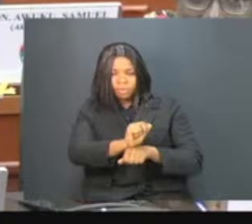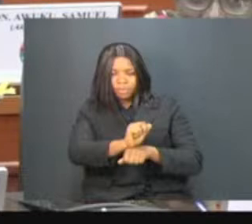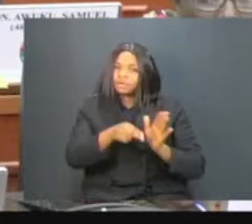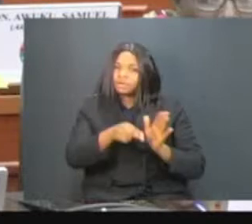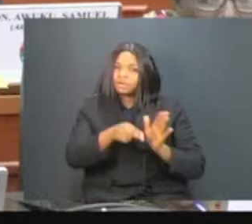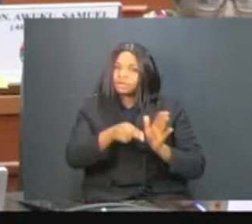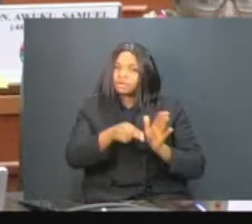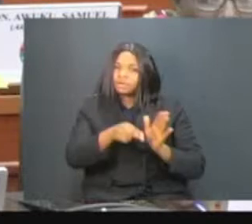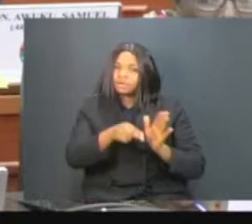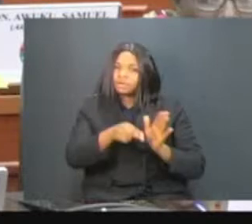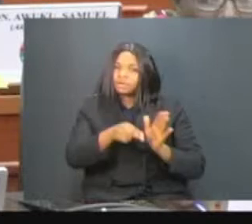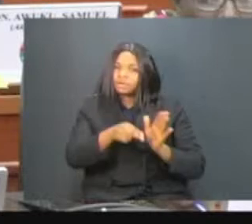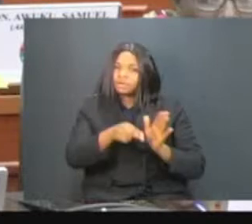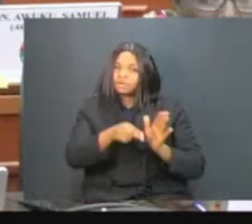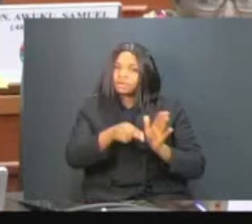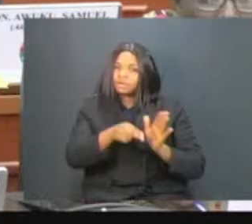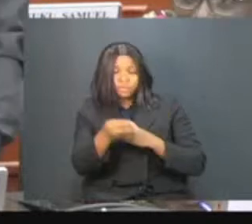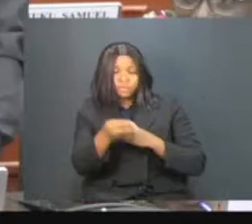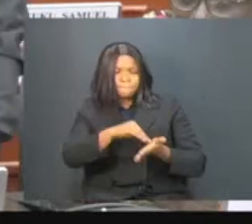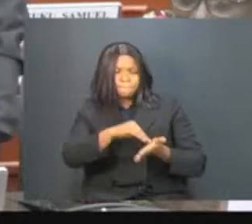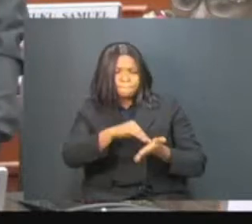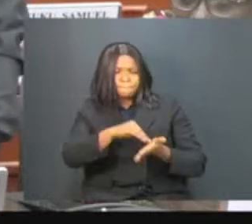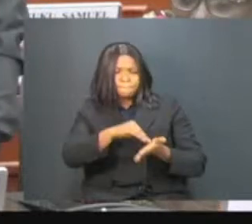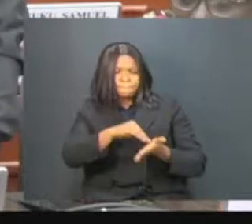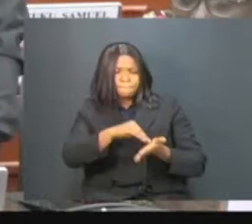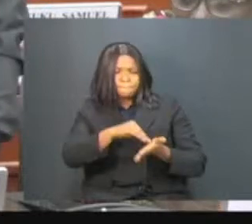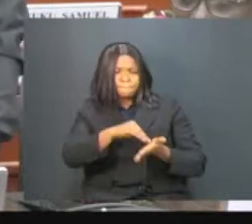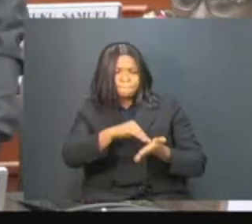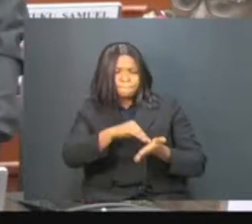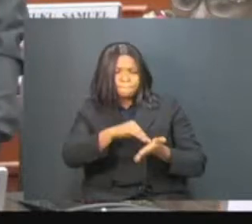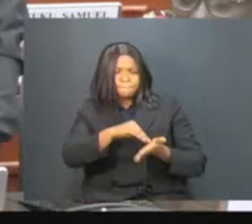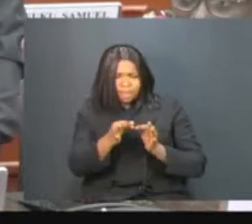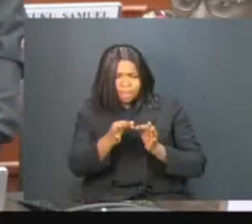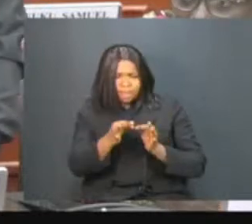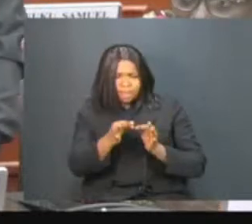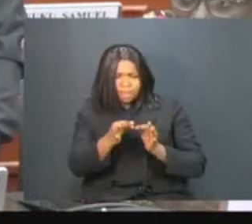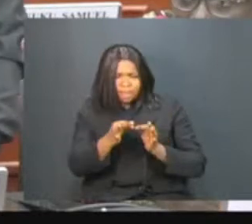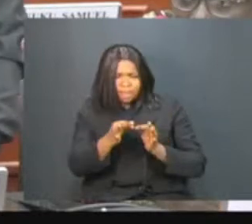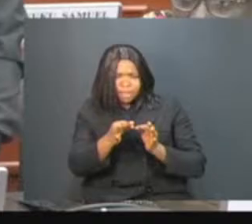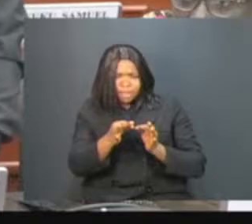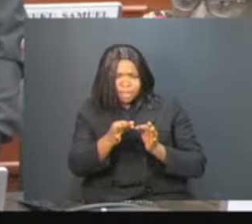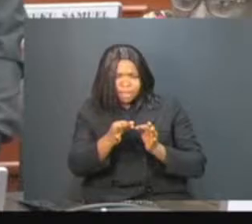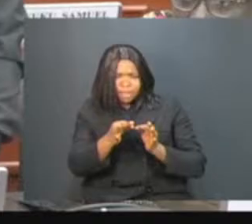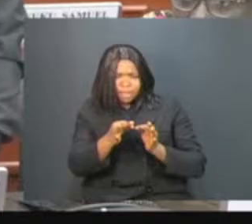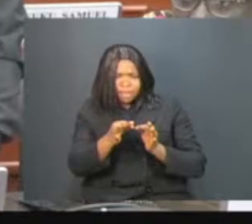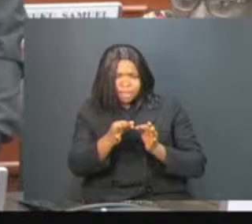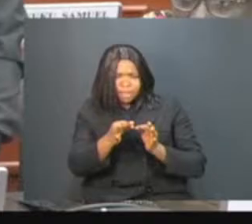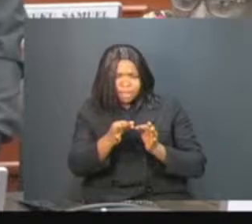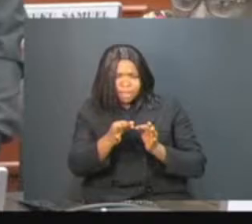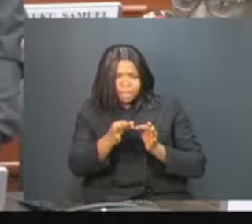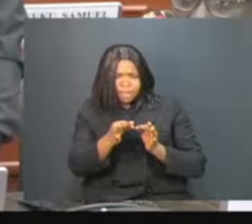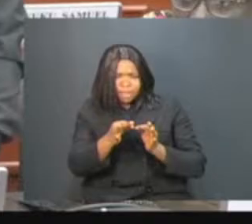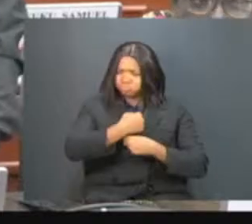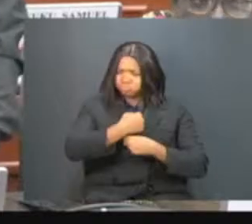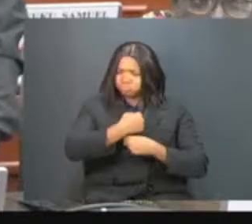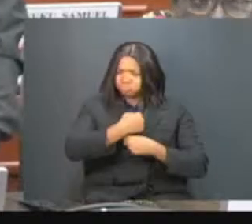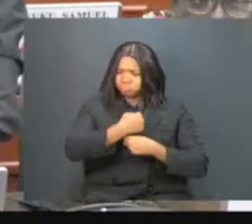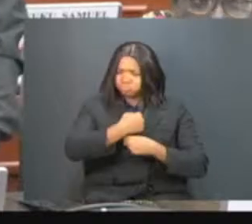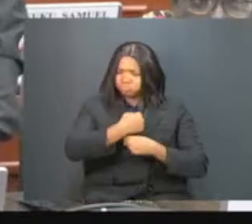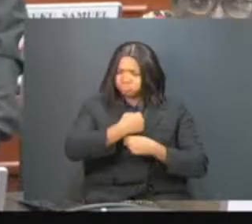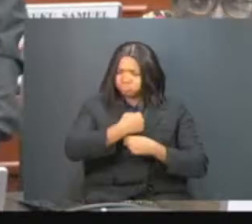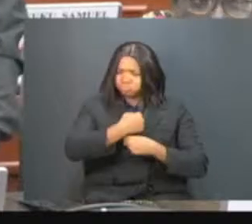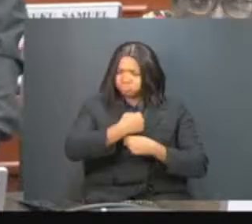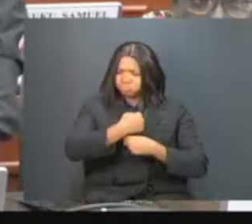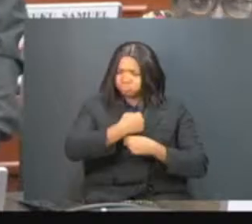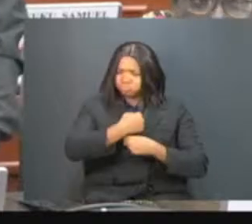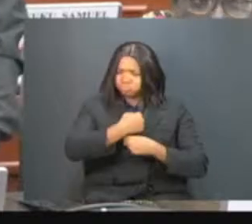operate 24 hours. Passport office will operate 24 hours and work in 3 shifts at DVLA. 8-hour shift. They can do that